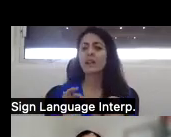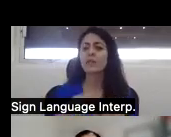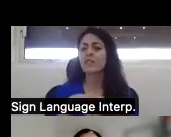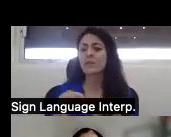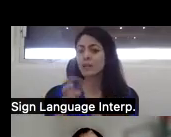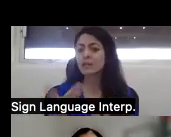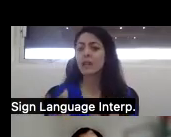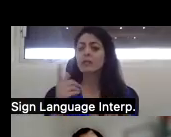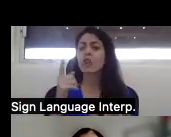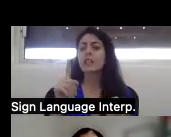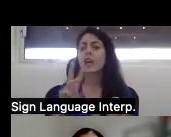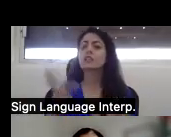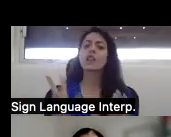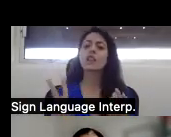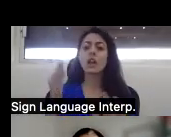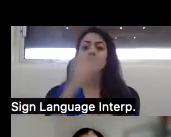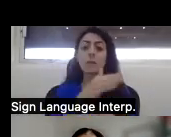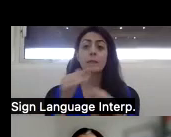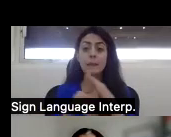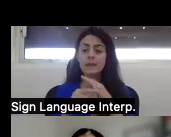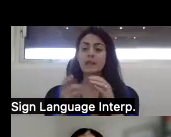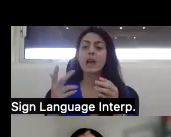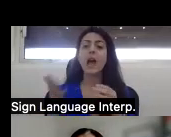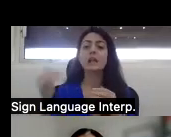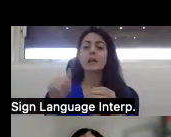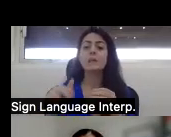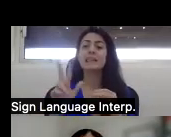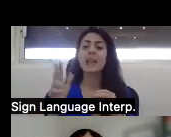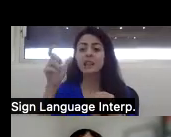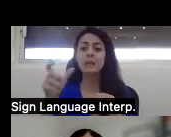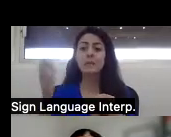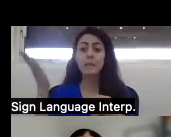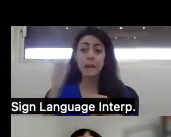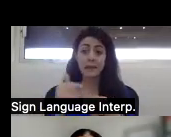youth. And we have an employment rate of persons with disabilities of 16%.